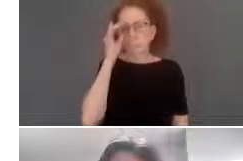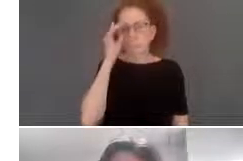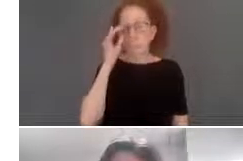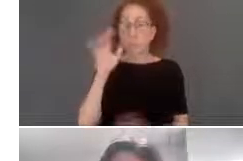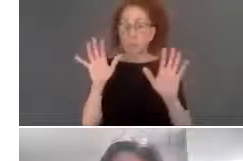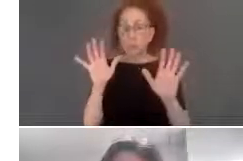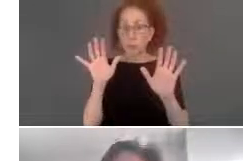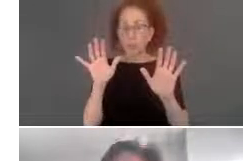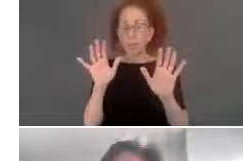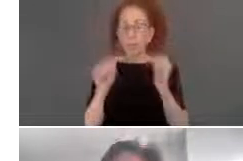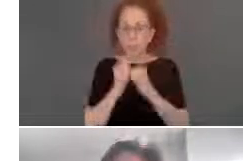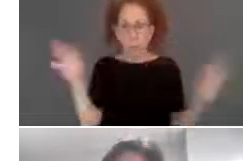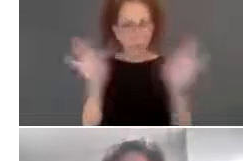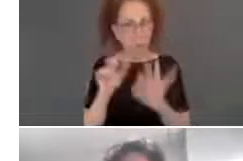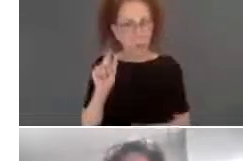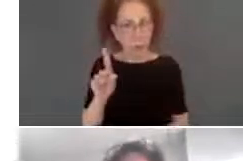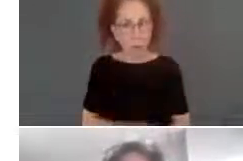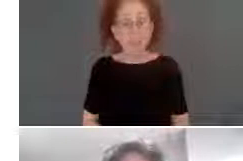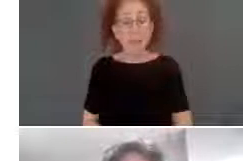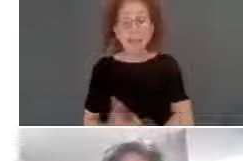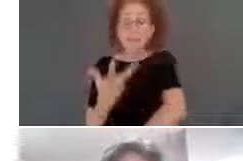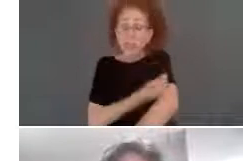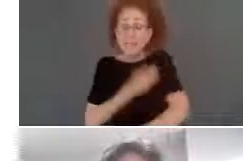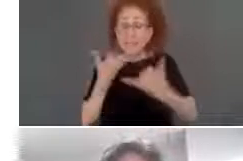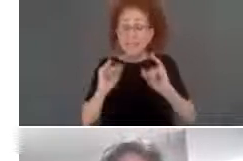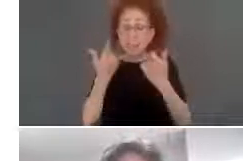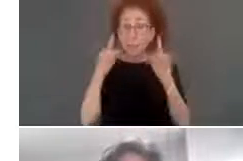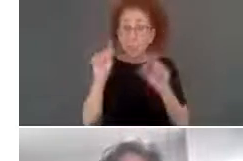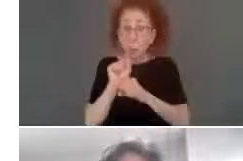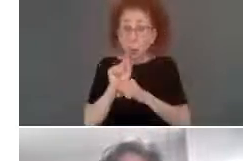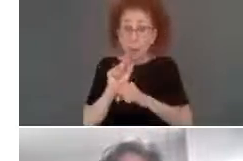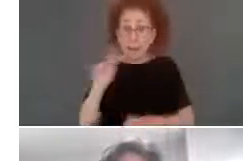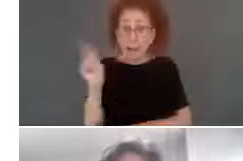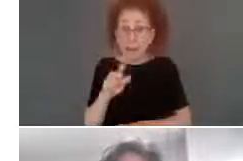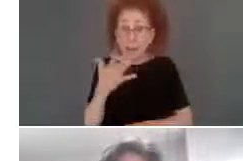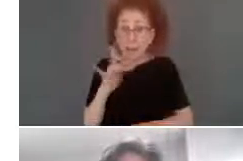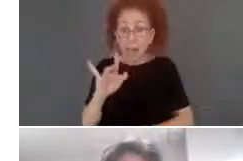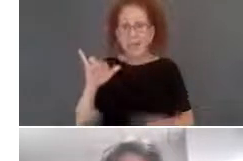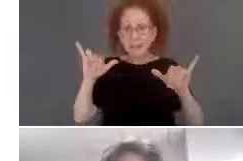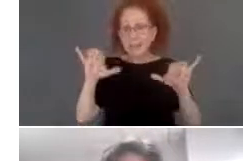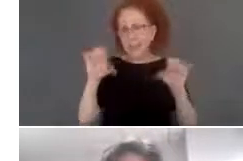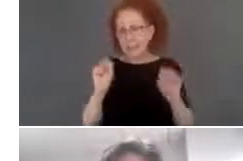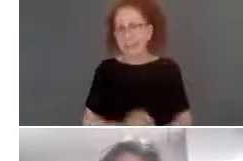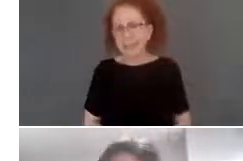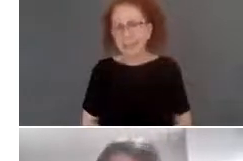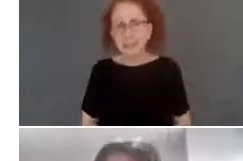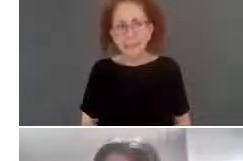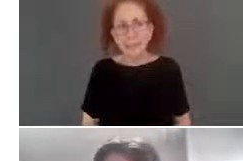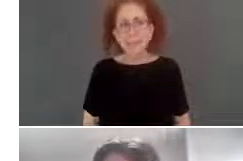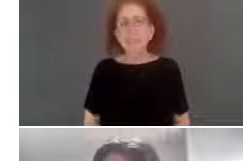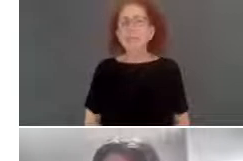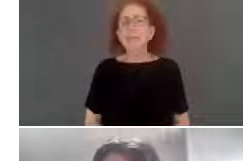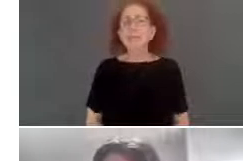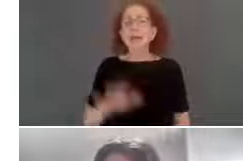So the most important question, do the vaccines still work? And the answer, luckily, is yes. So all the